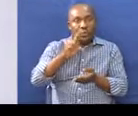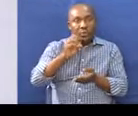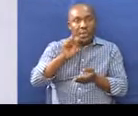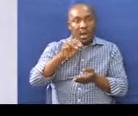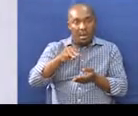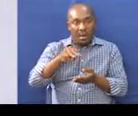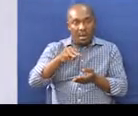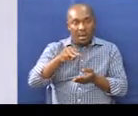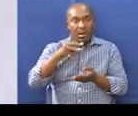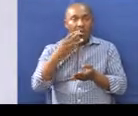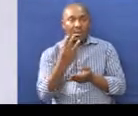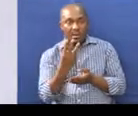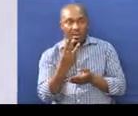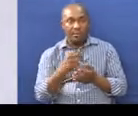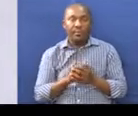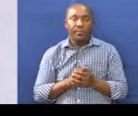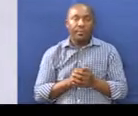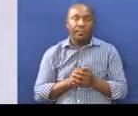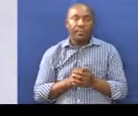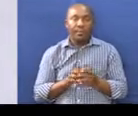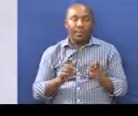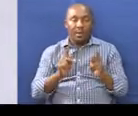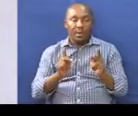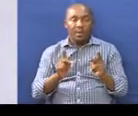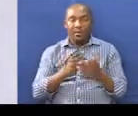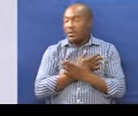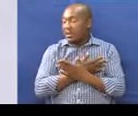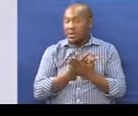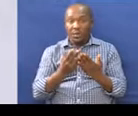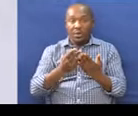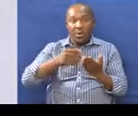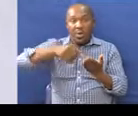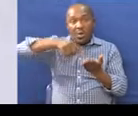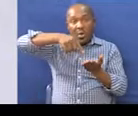If there is no lipid, means the mixture,